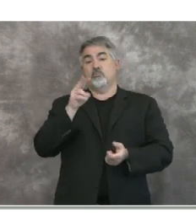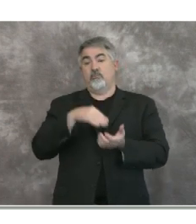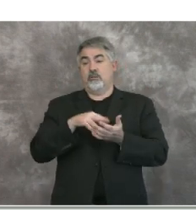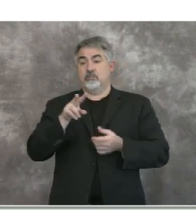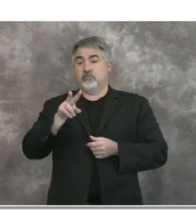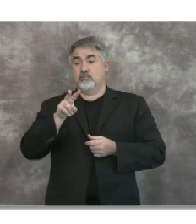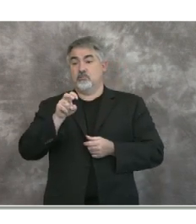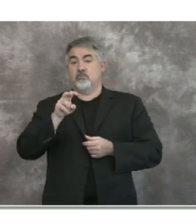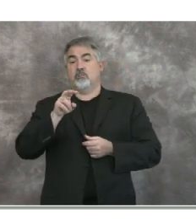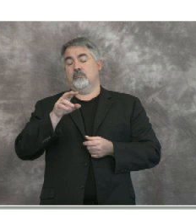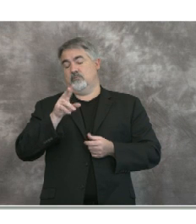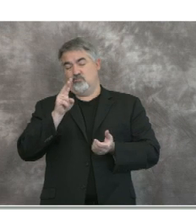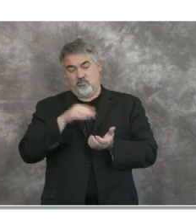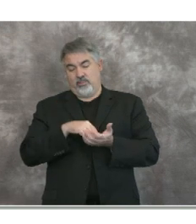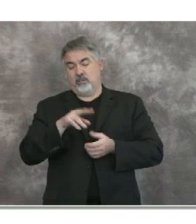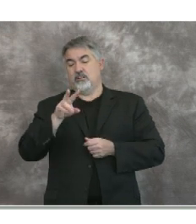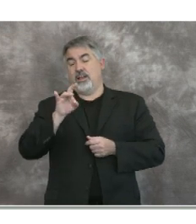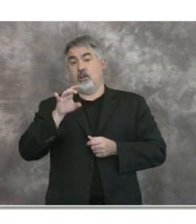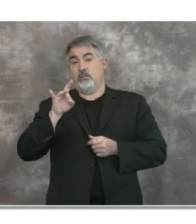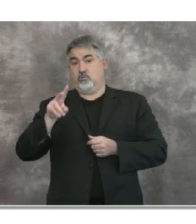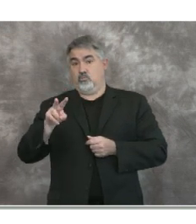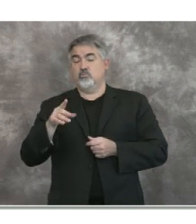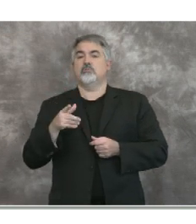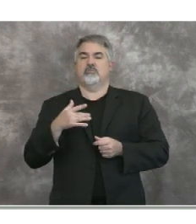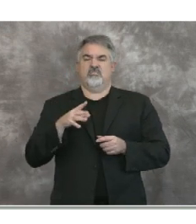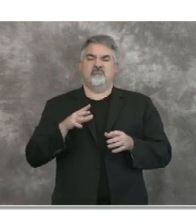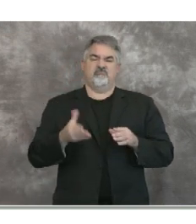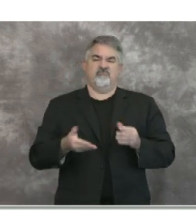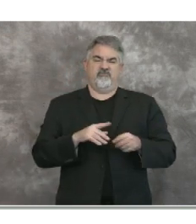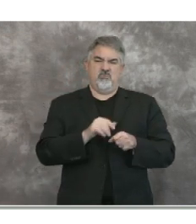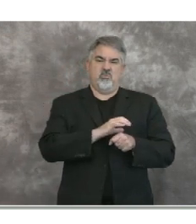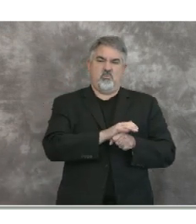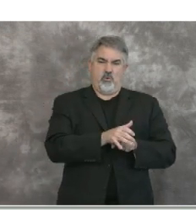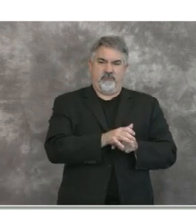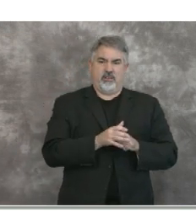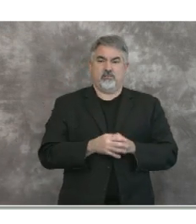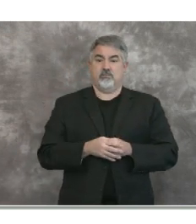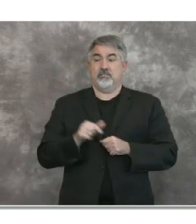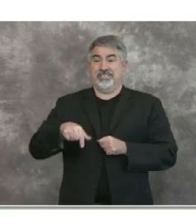2,882 deaths. And today, the County of San Diego is reporting